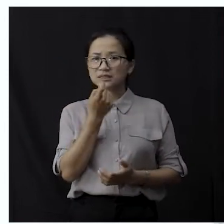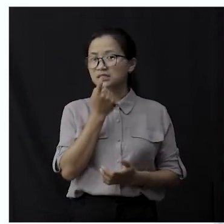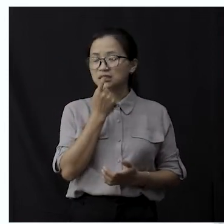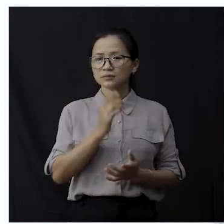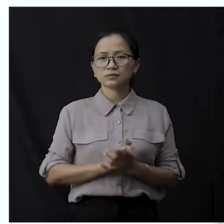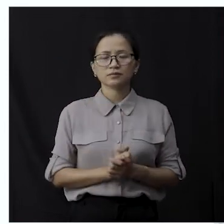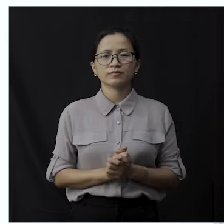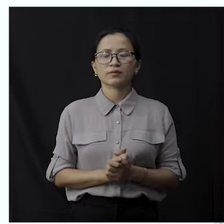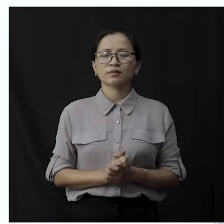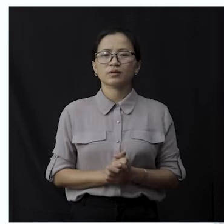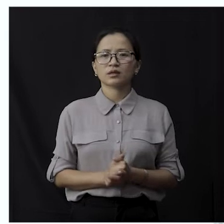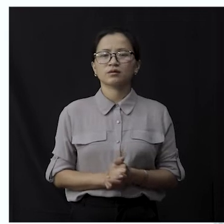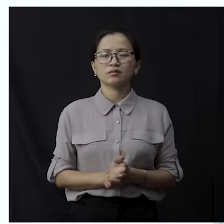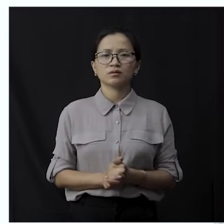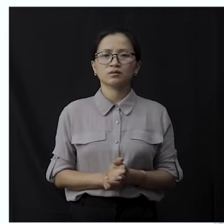milk,